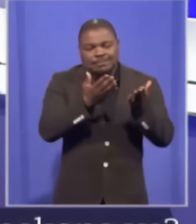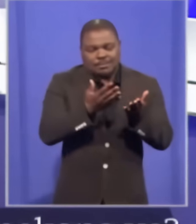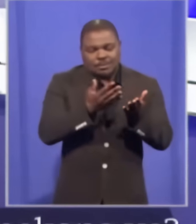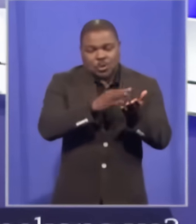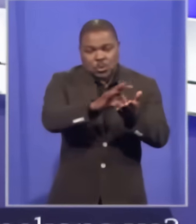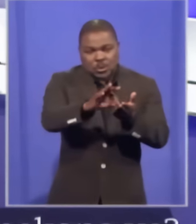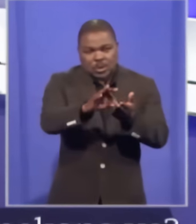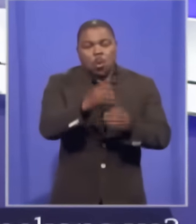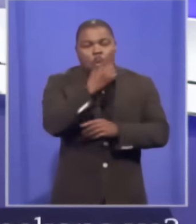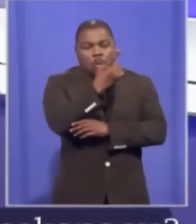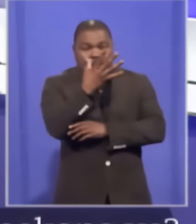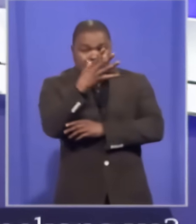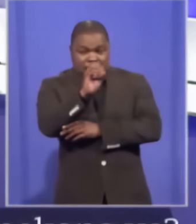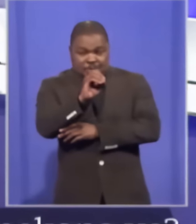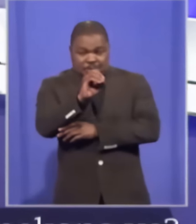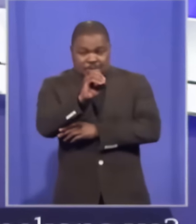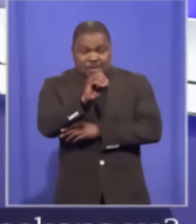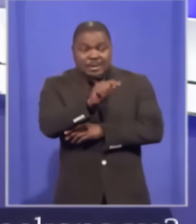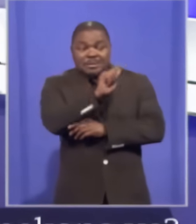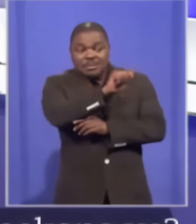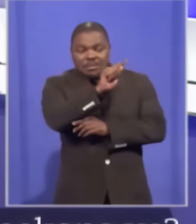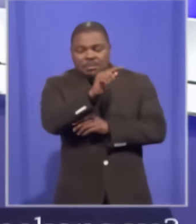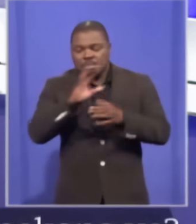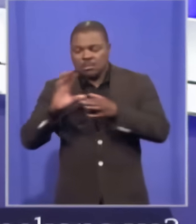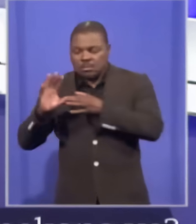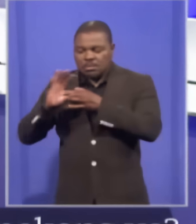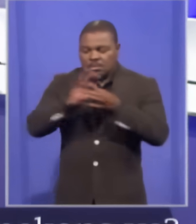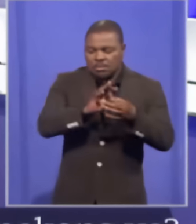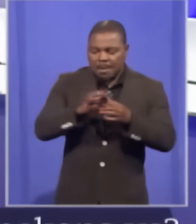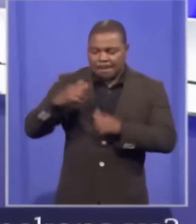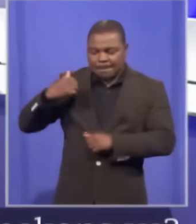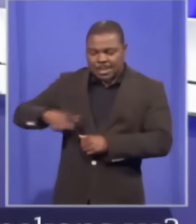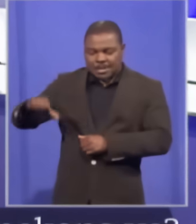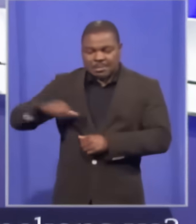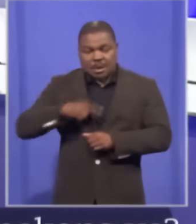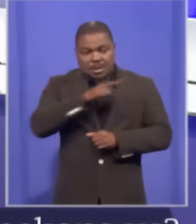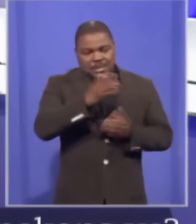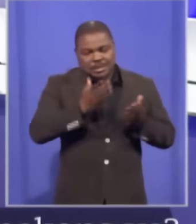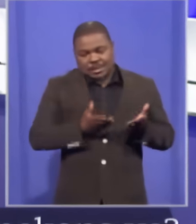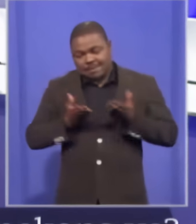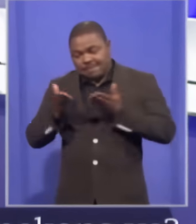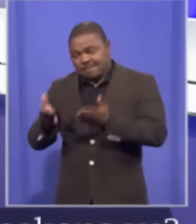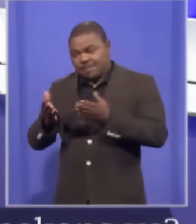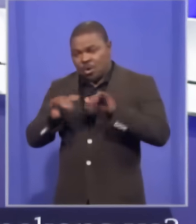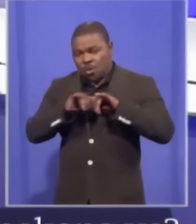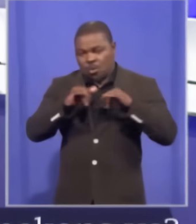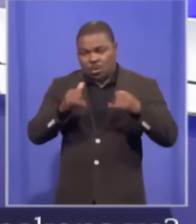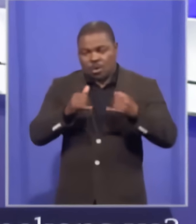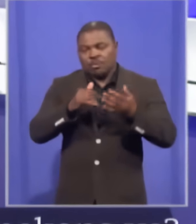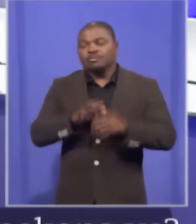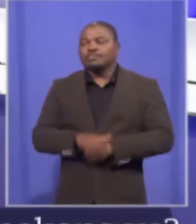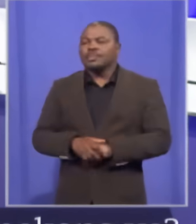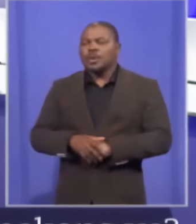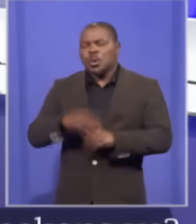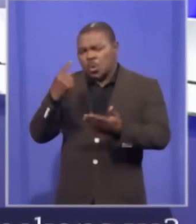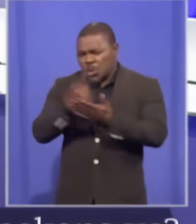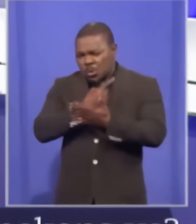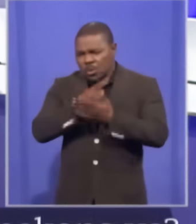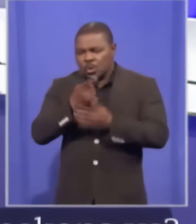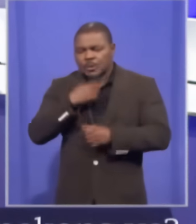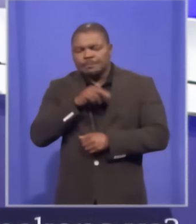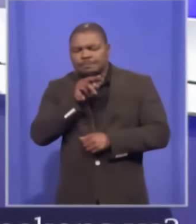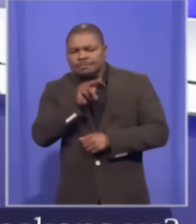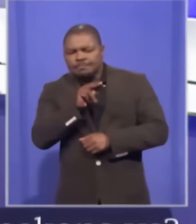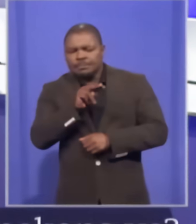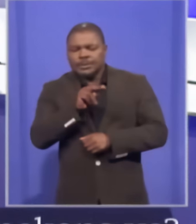le 50 tše di na le dikontraka mo rena gore le rena ka mehla re lebelela gore re lebelele badudi